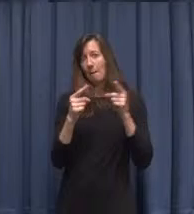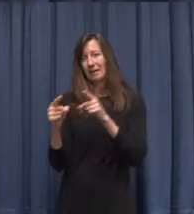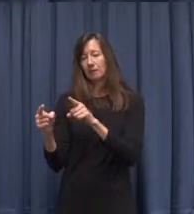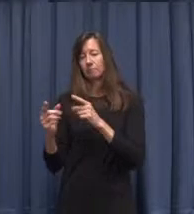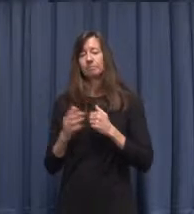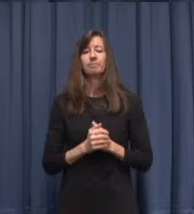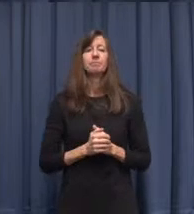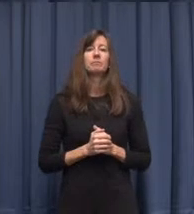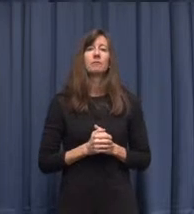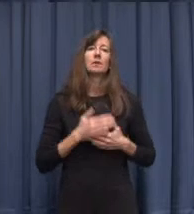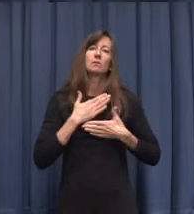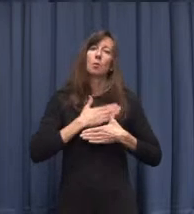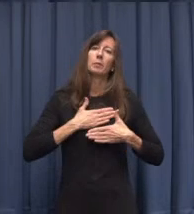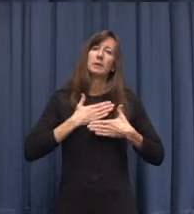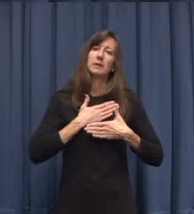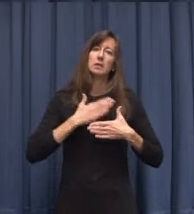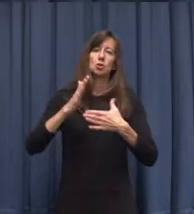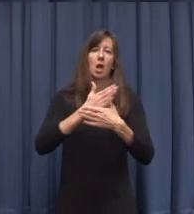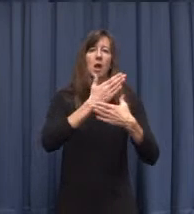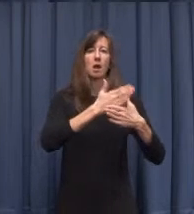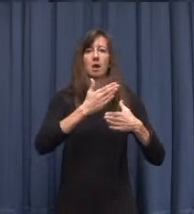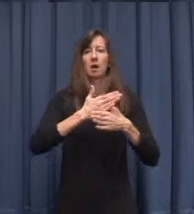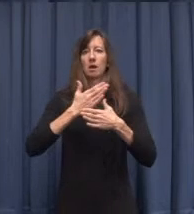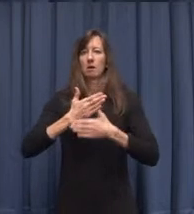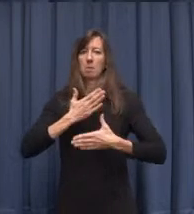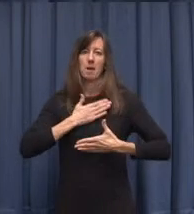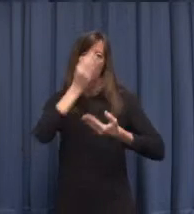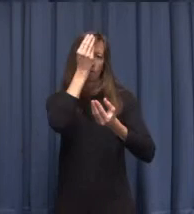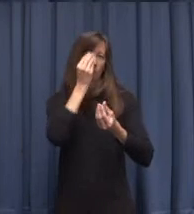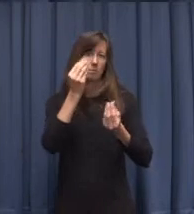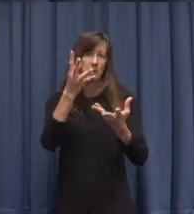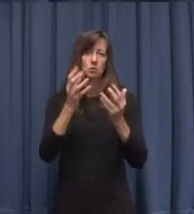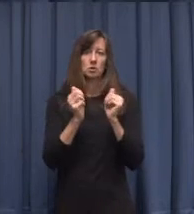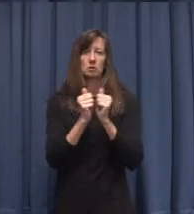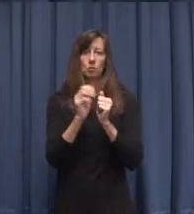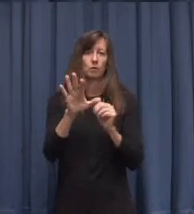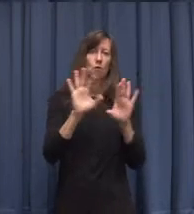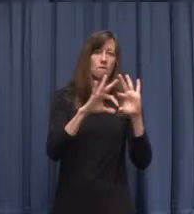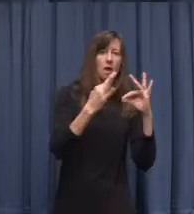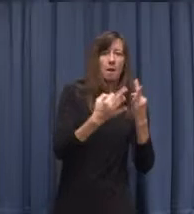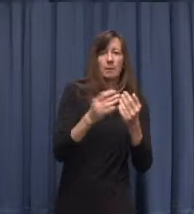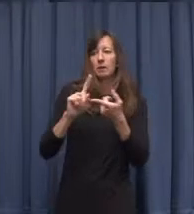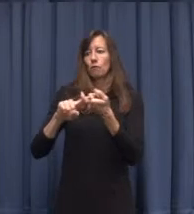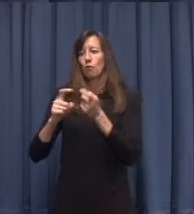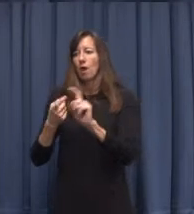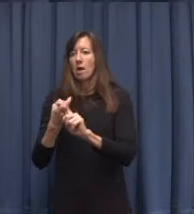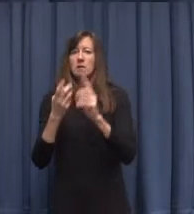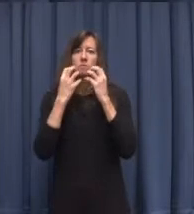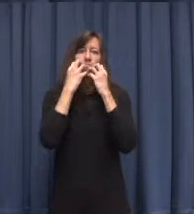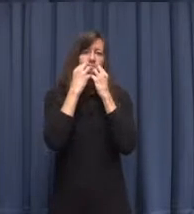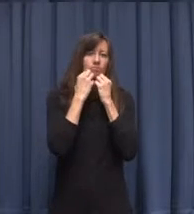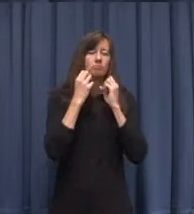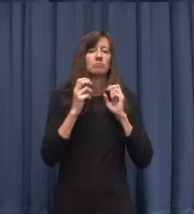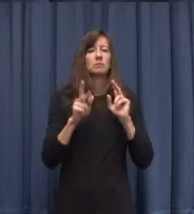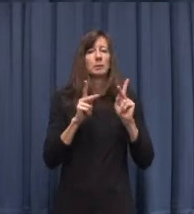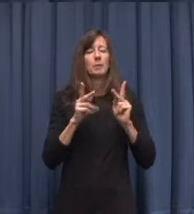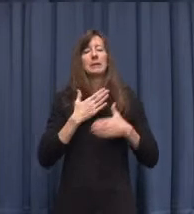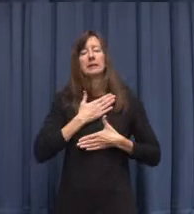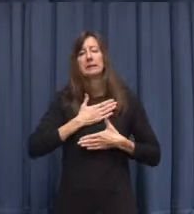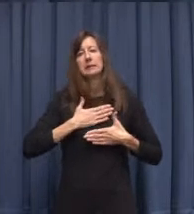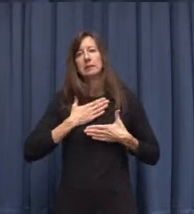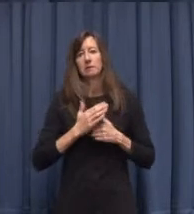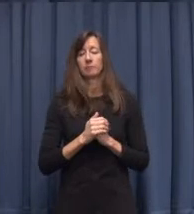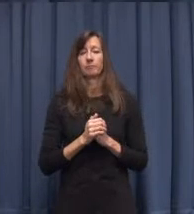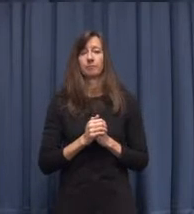the word among your family and friends and loved ones and factor that into your decisions. Please also continue